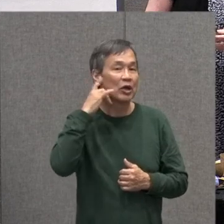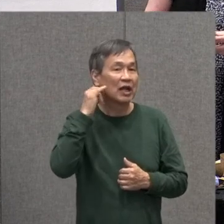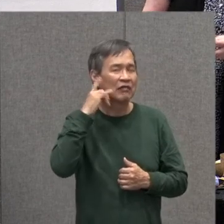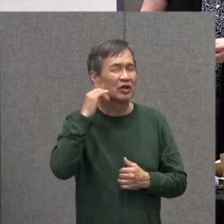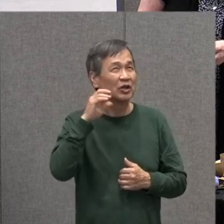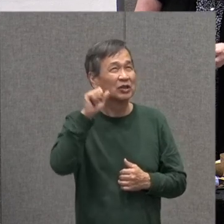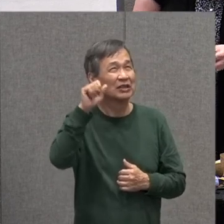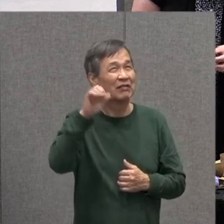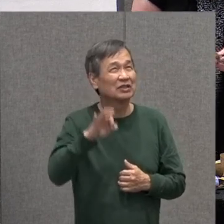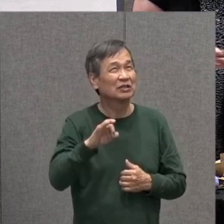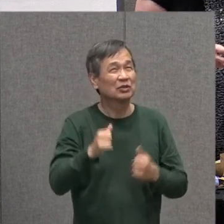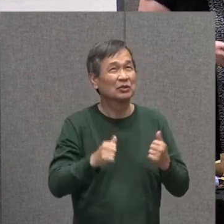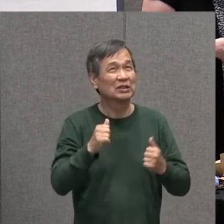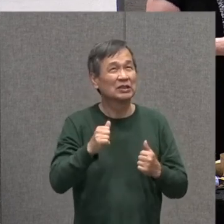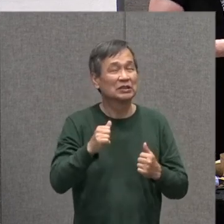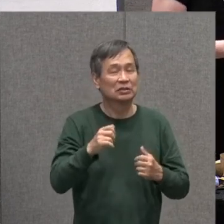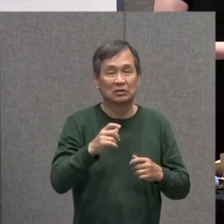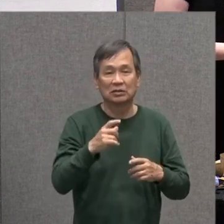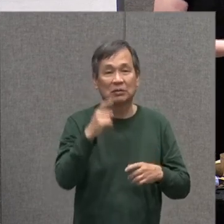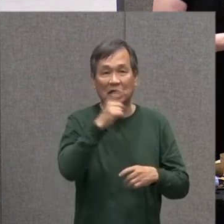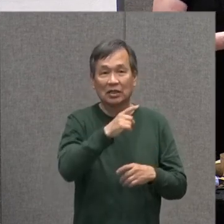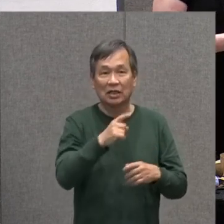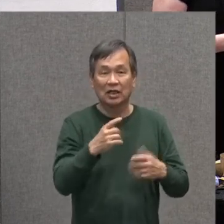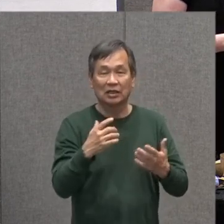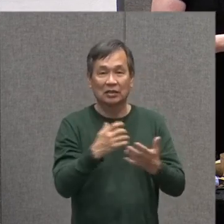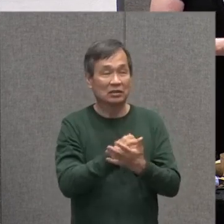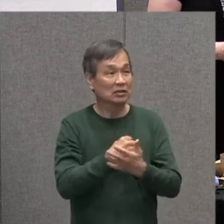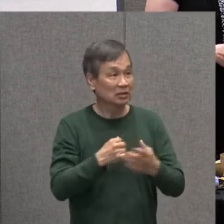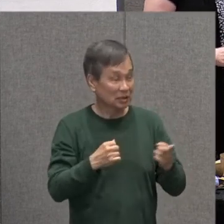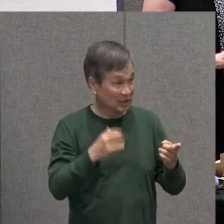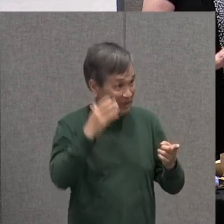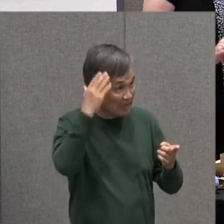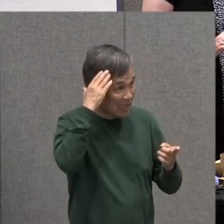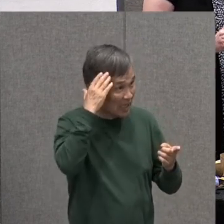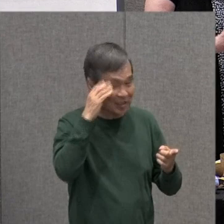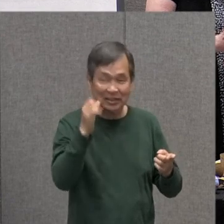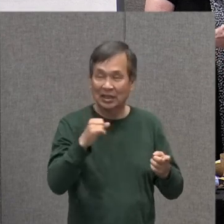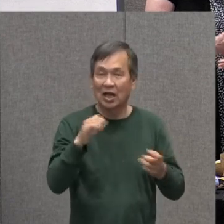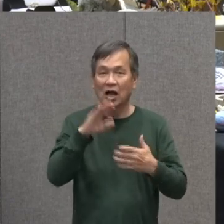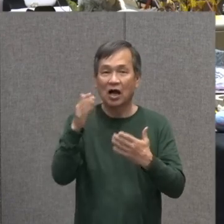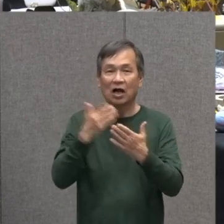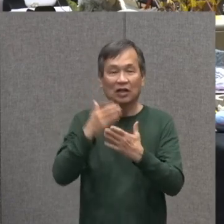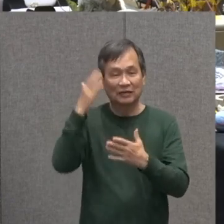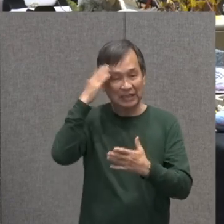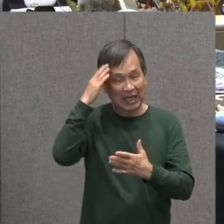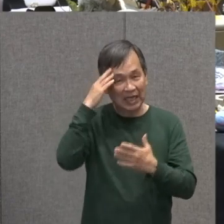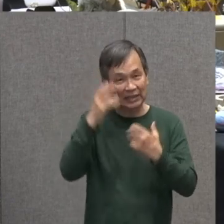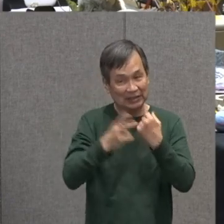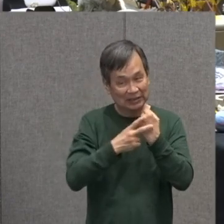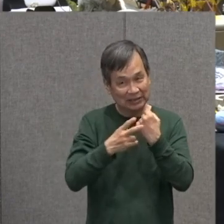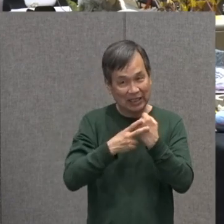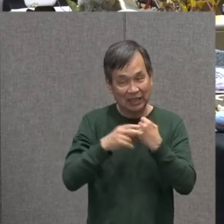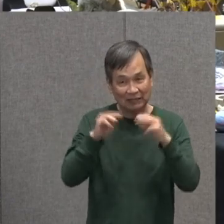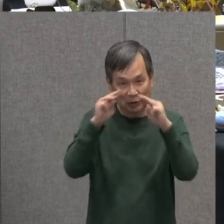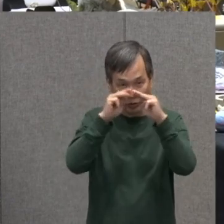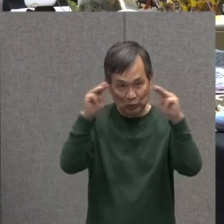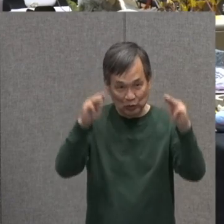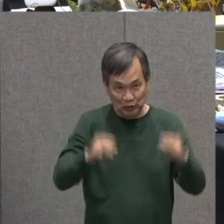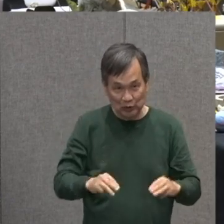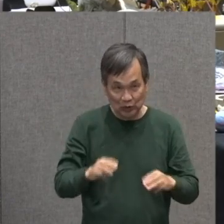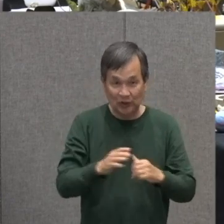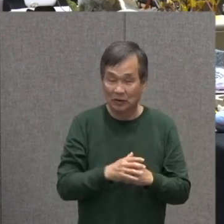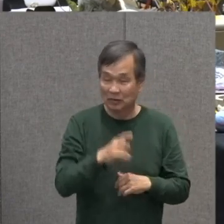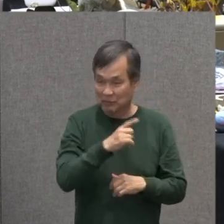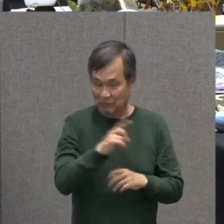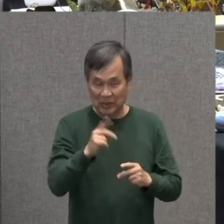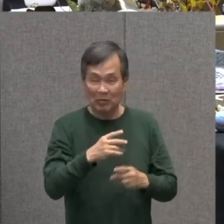I can't remember which one, as part of their permanent collection. They're original hats? They are original hats. And they are considered objects of